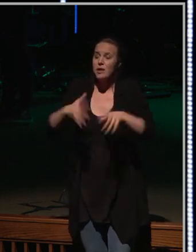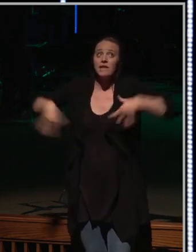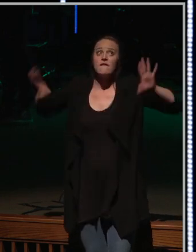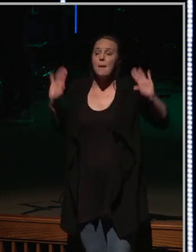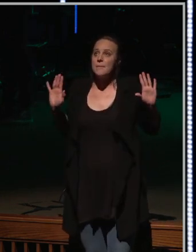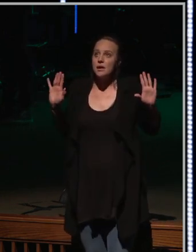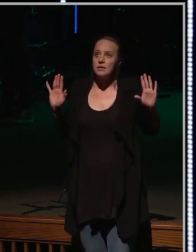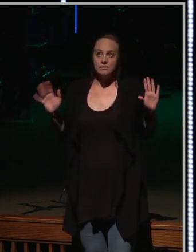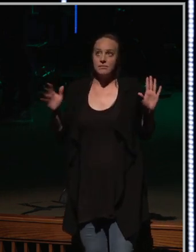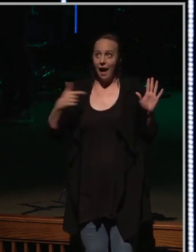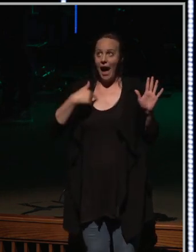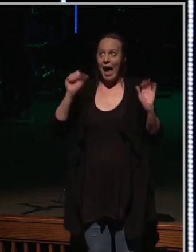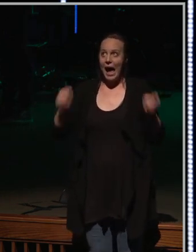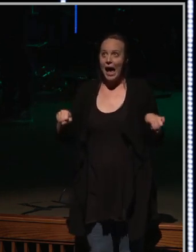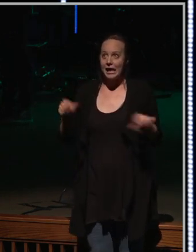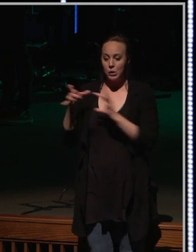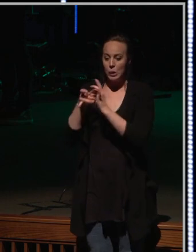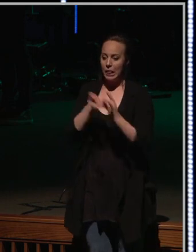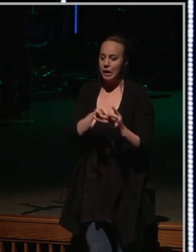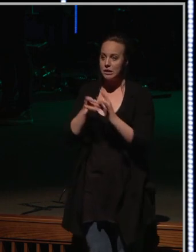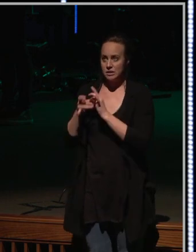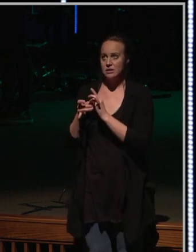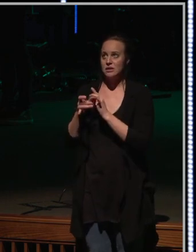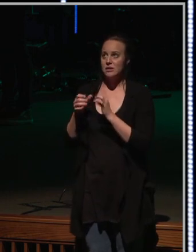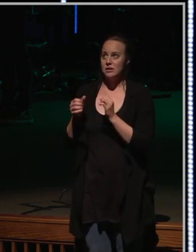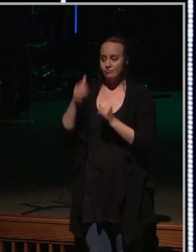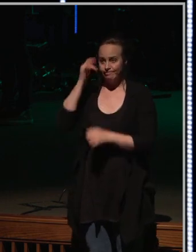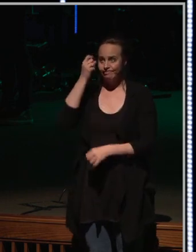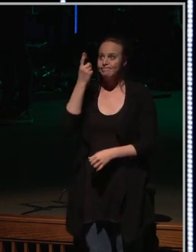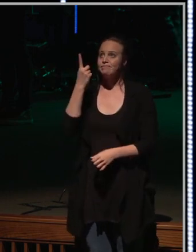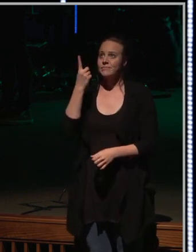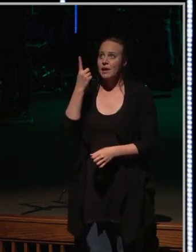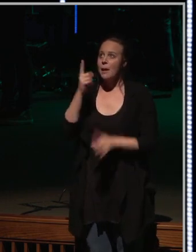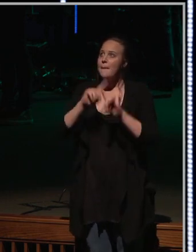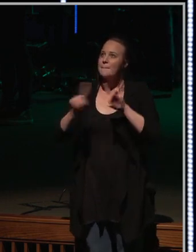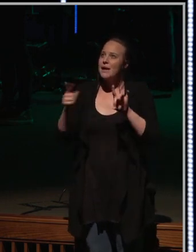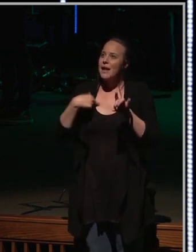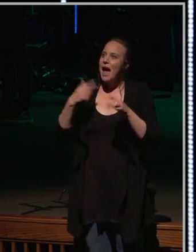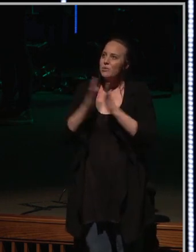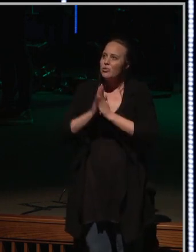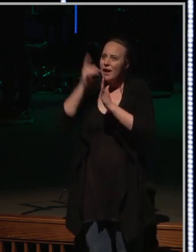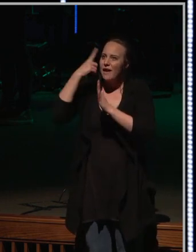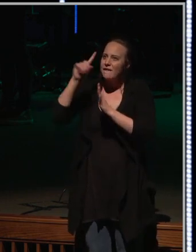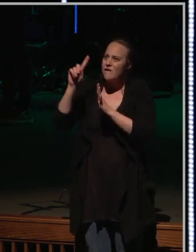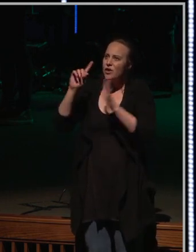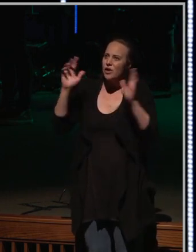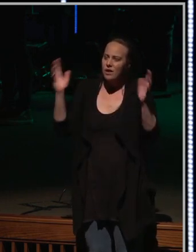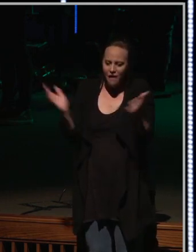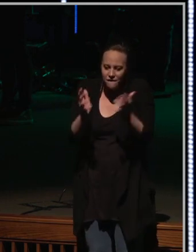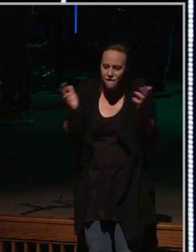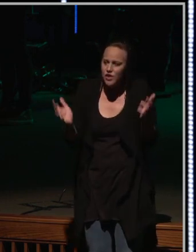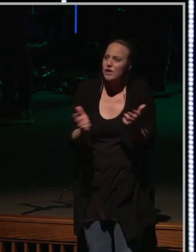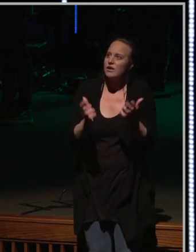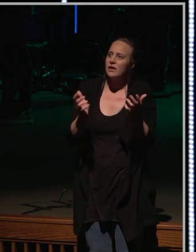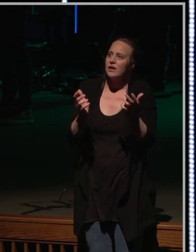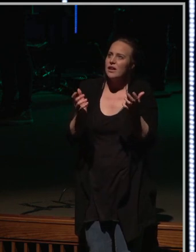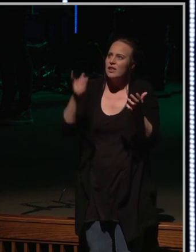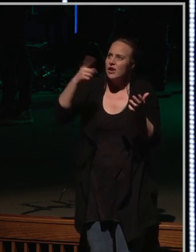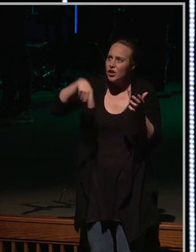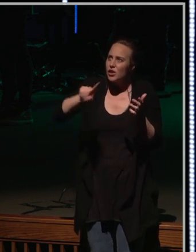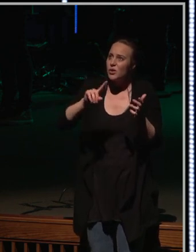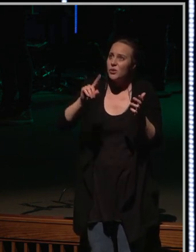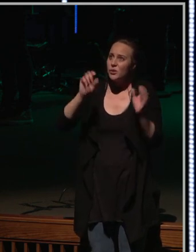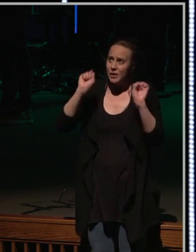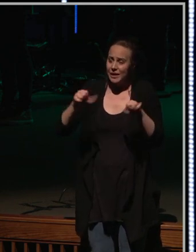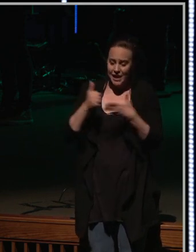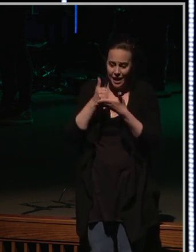Father, I pray that you would bring them comfort and encouragement and let them know that you are still at work, that you love their kids and you are at work in their lives. And even when